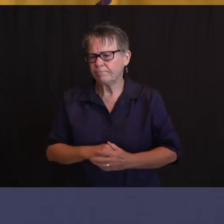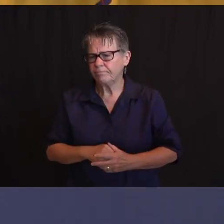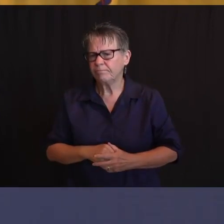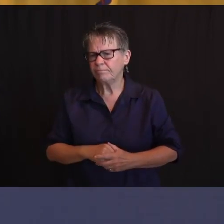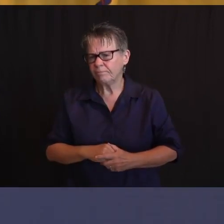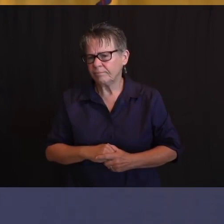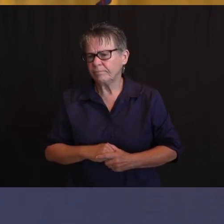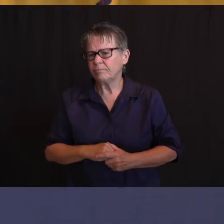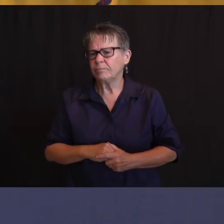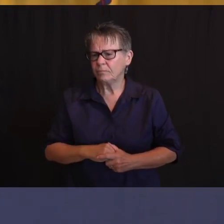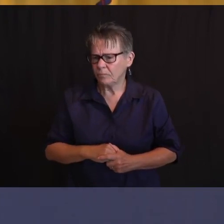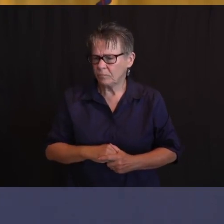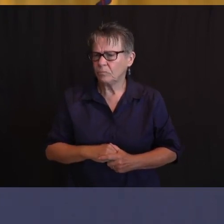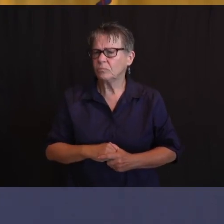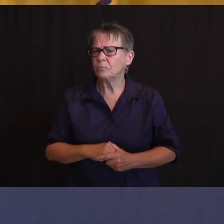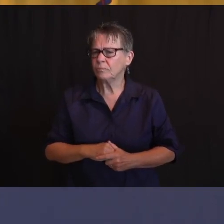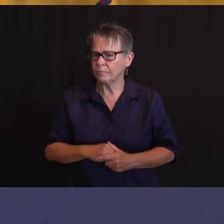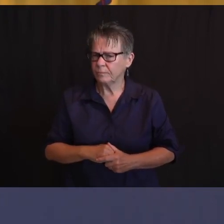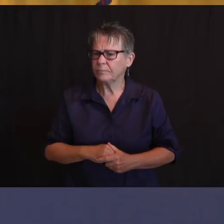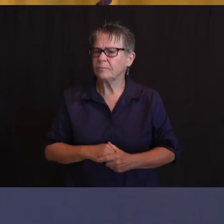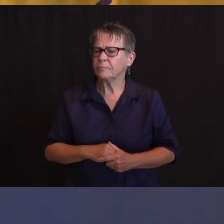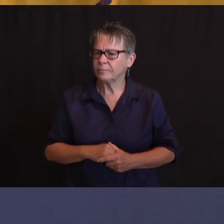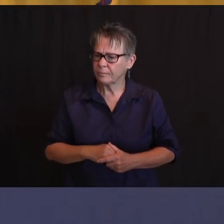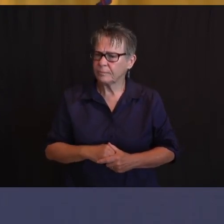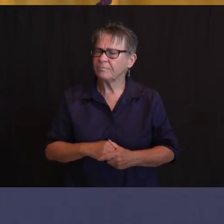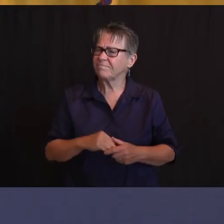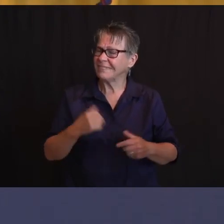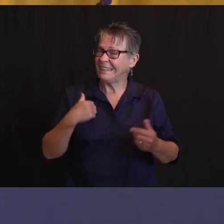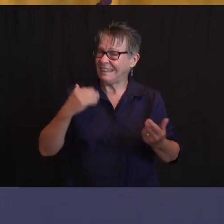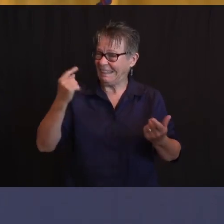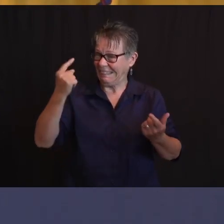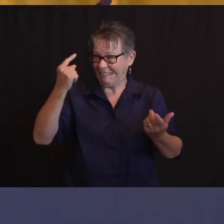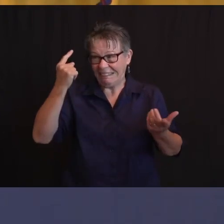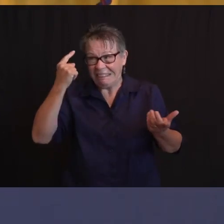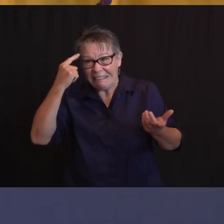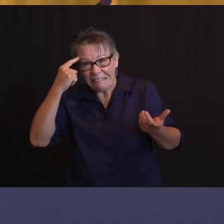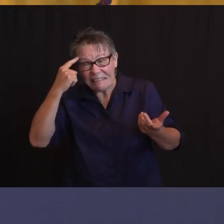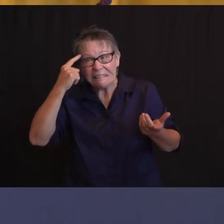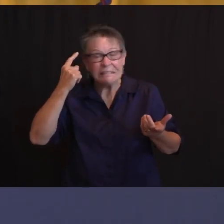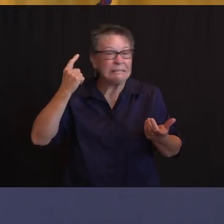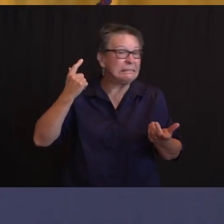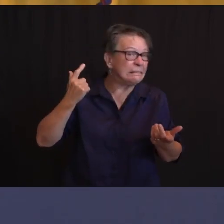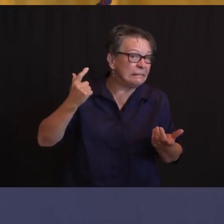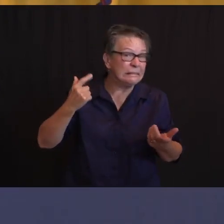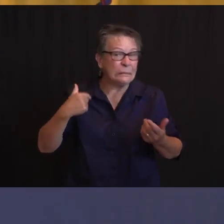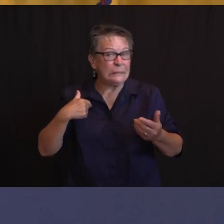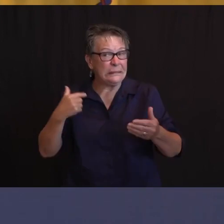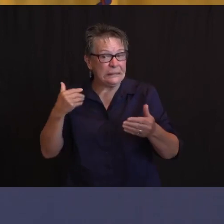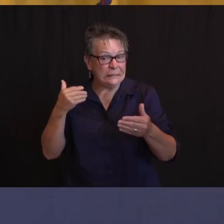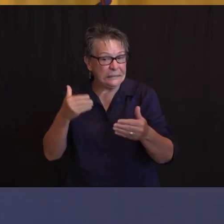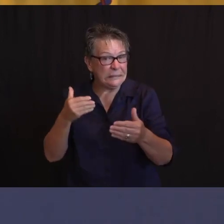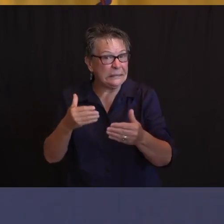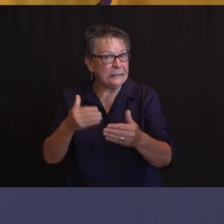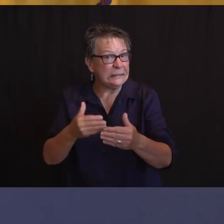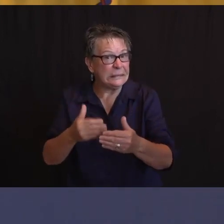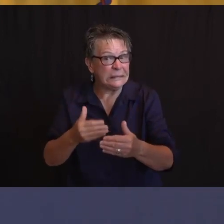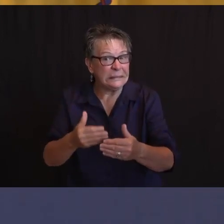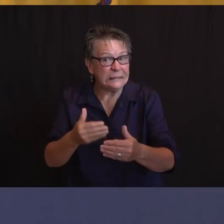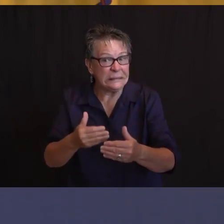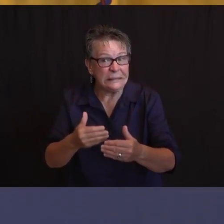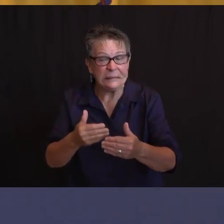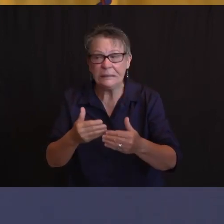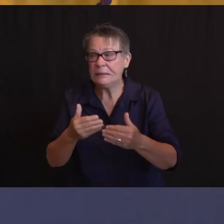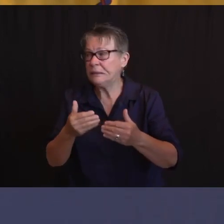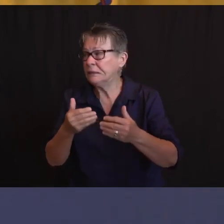gyms would be on that list. I'm not sure that we're going to be learning a lot from the New York experience, but we have an enormous regard for New